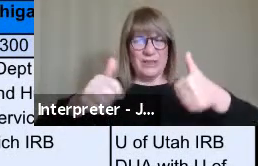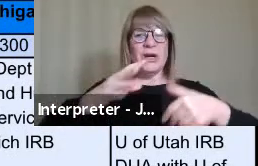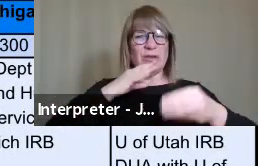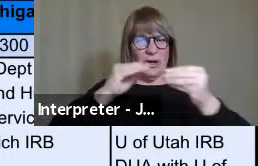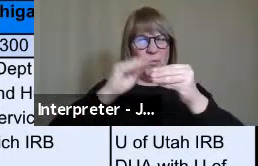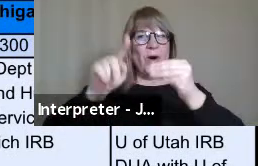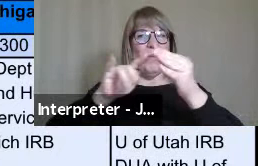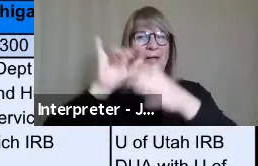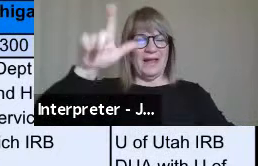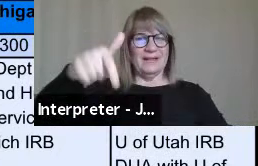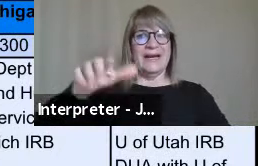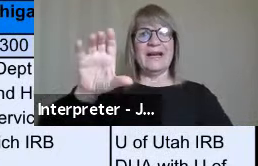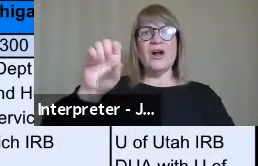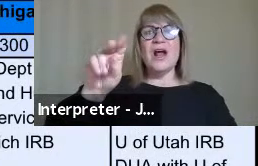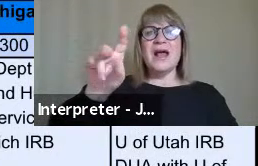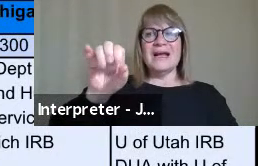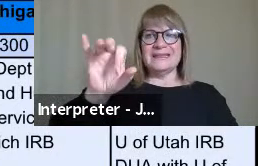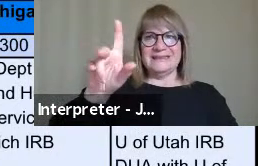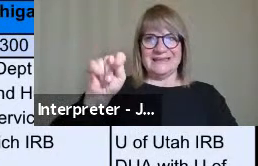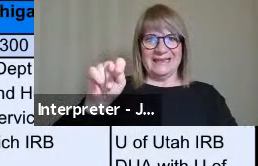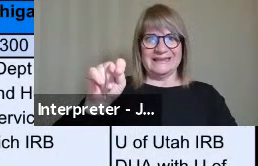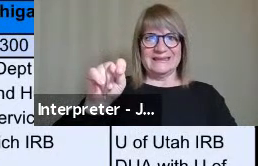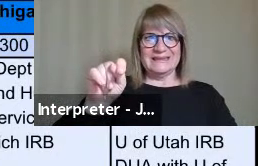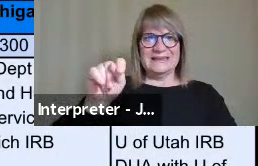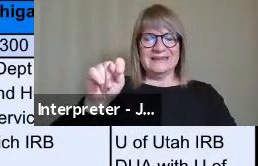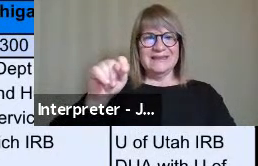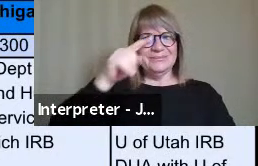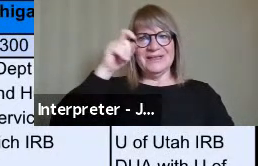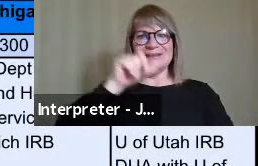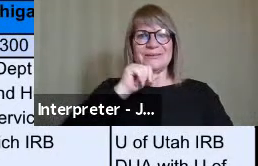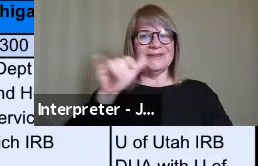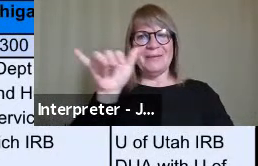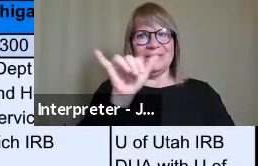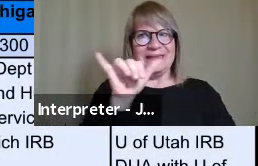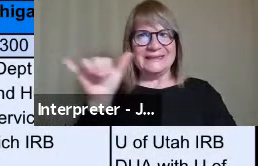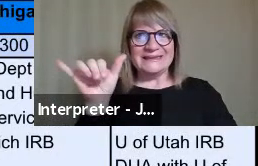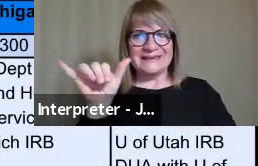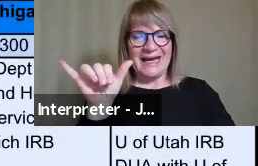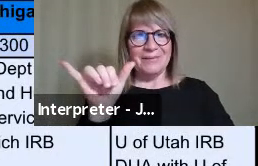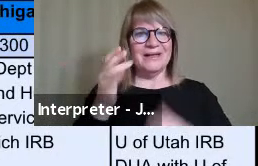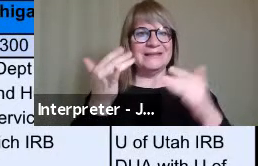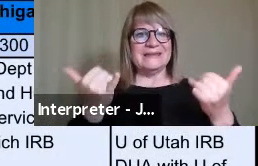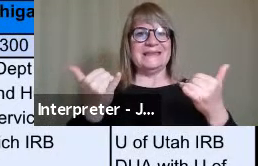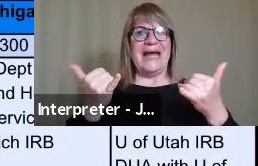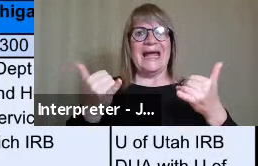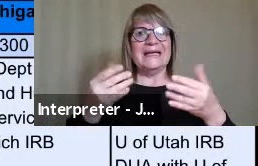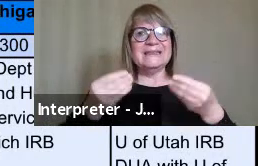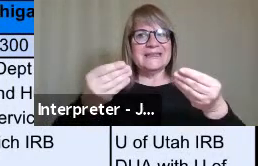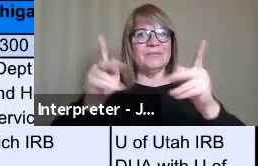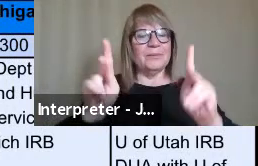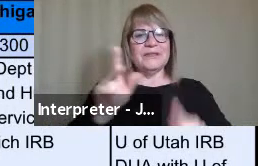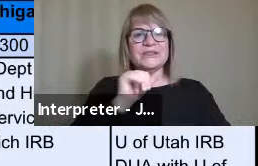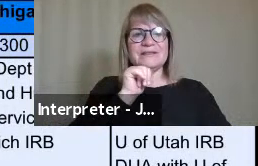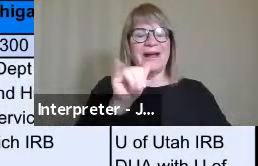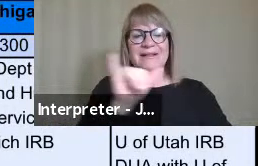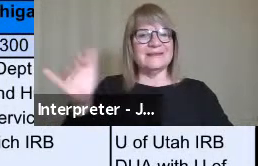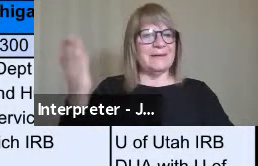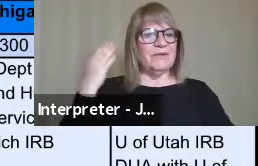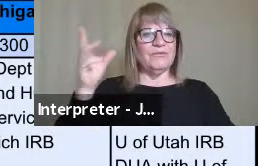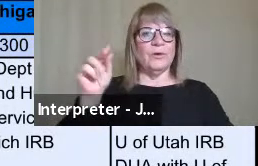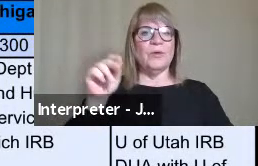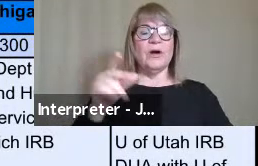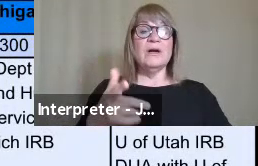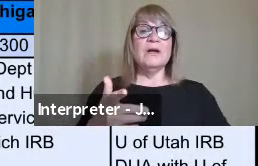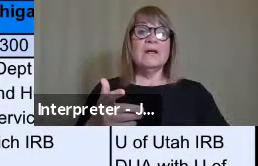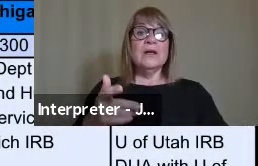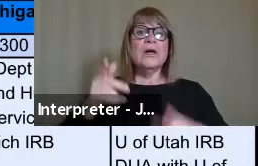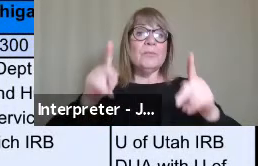consent in scare quotes because it would not be what today we would consider to be true consent um the relationship of the person who gave